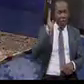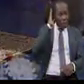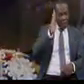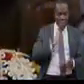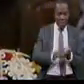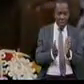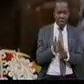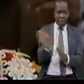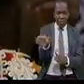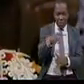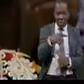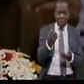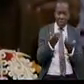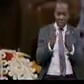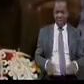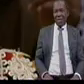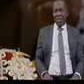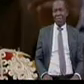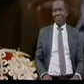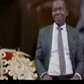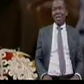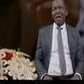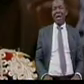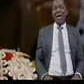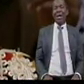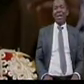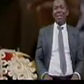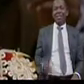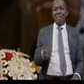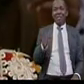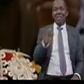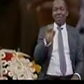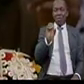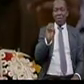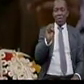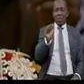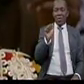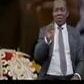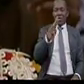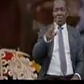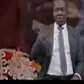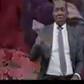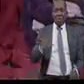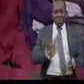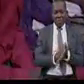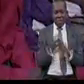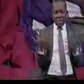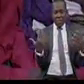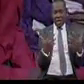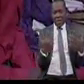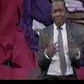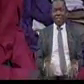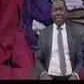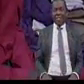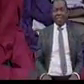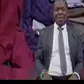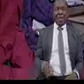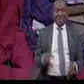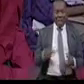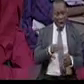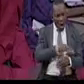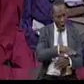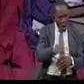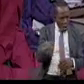individual. And you say, why are you waiting? Are you not the followers of Saul? Here I'm the giant, and I come. Give me one